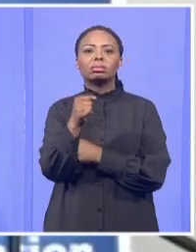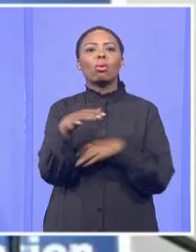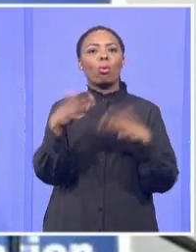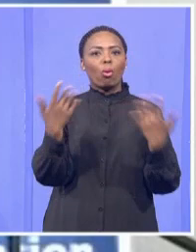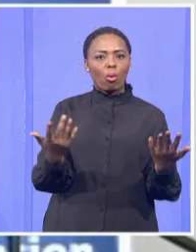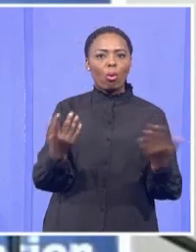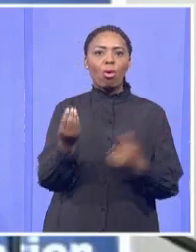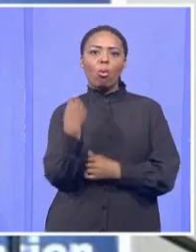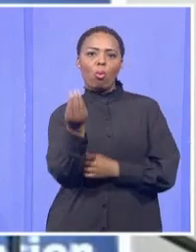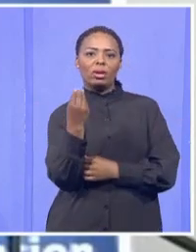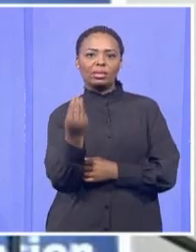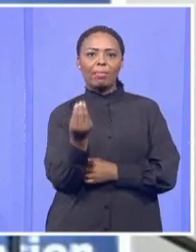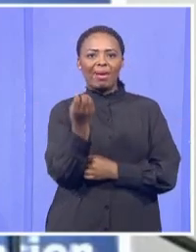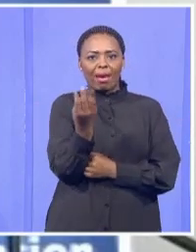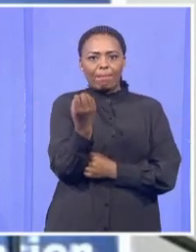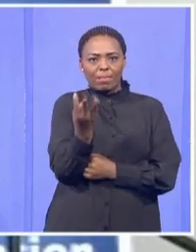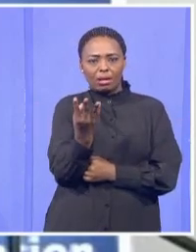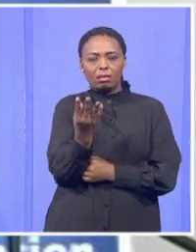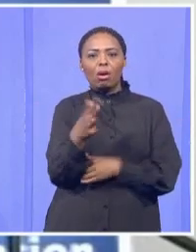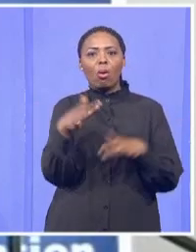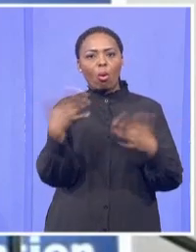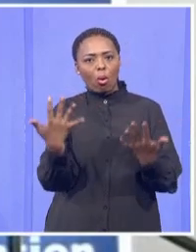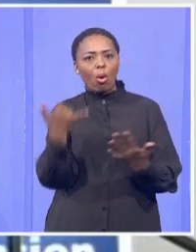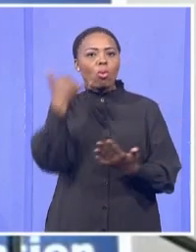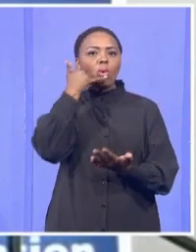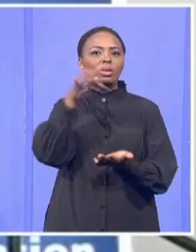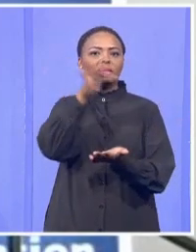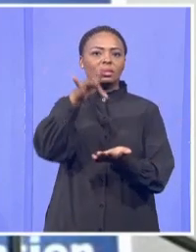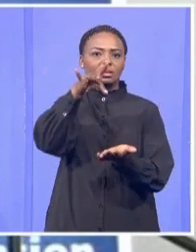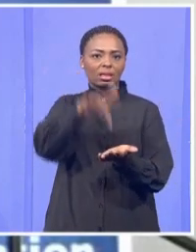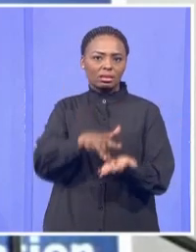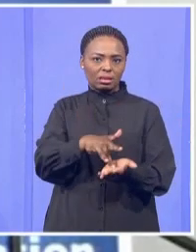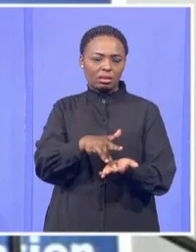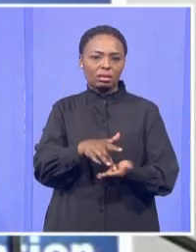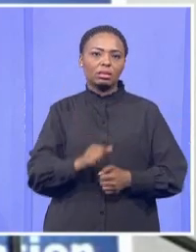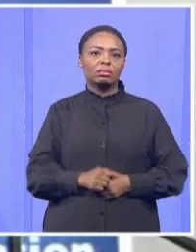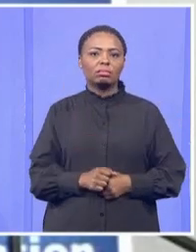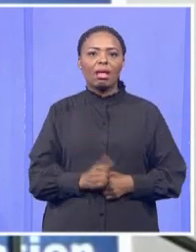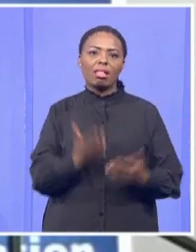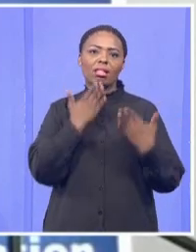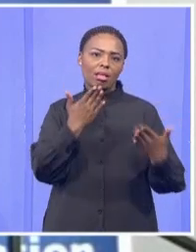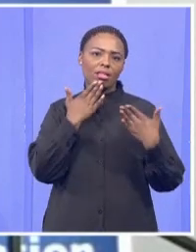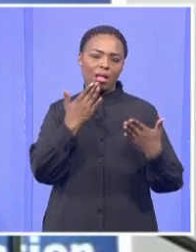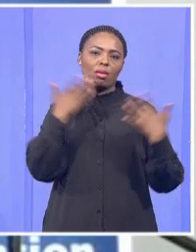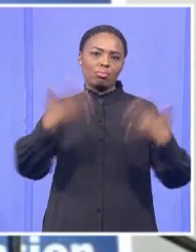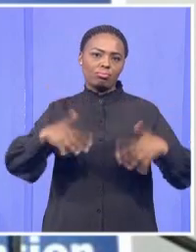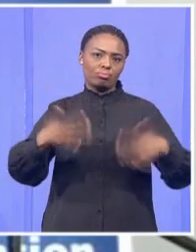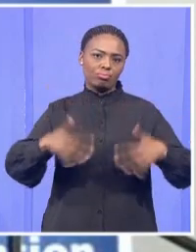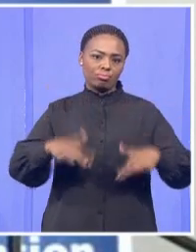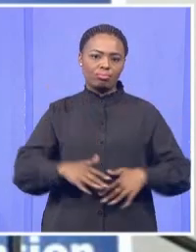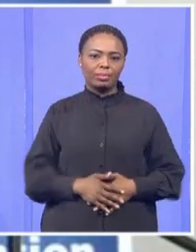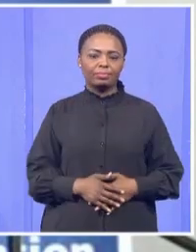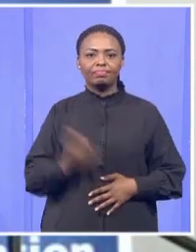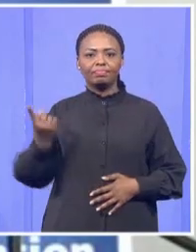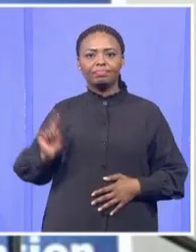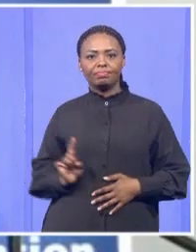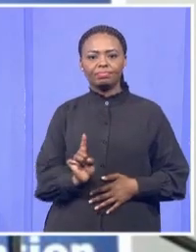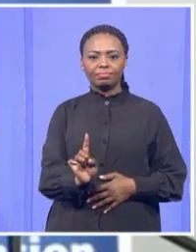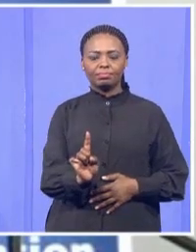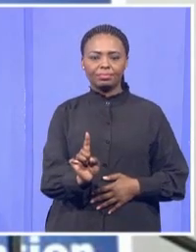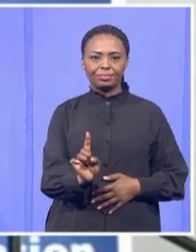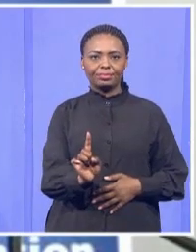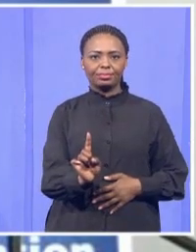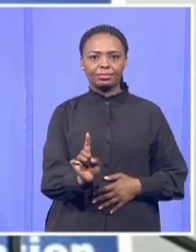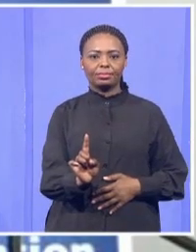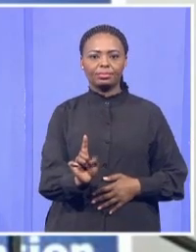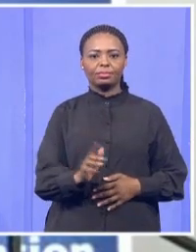number or our call center number. Thank you so much. Thanks for your attention, Steve. You can come to,